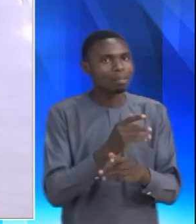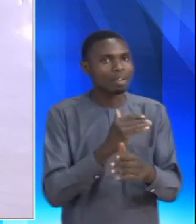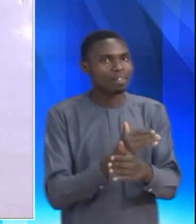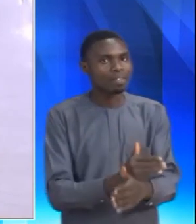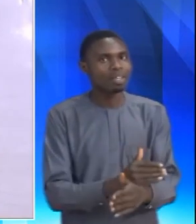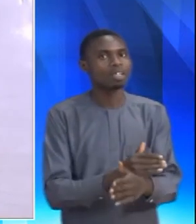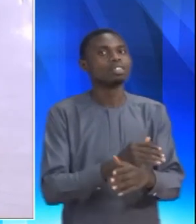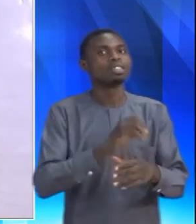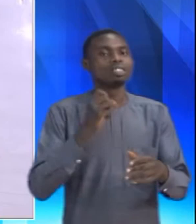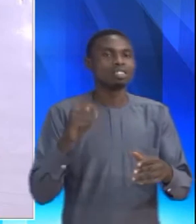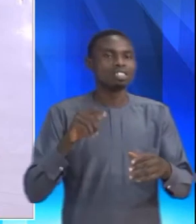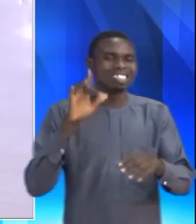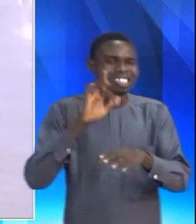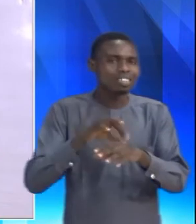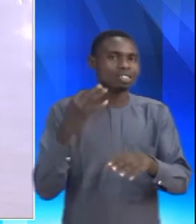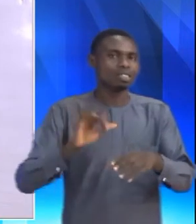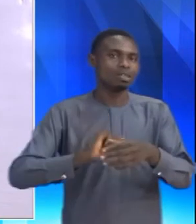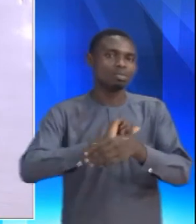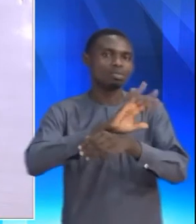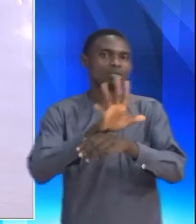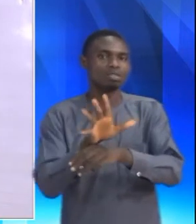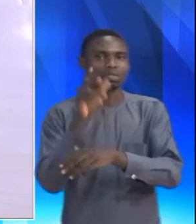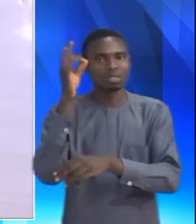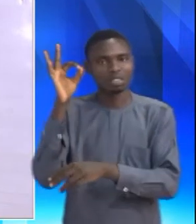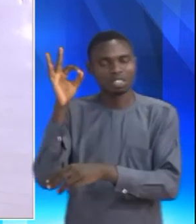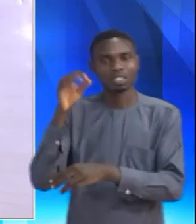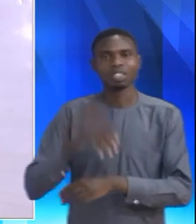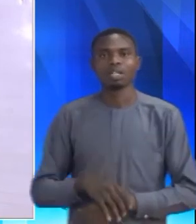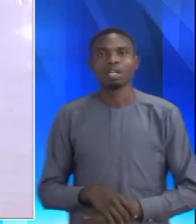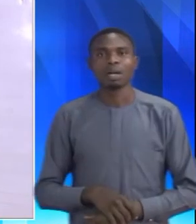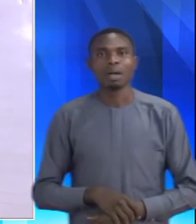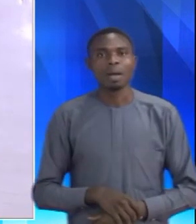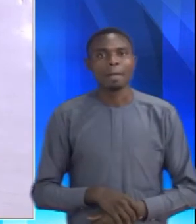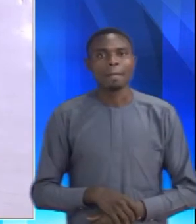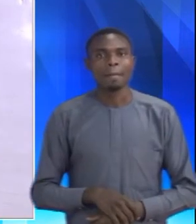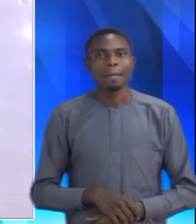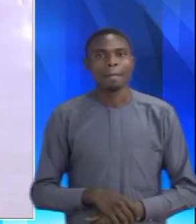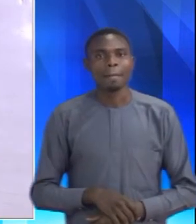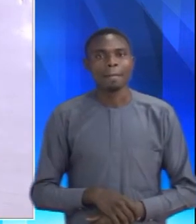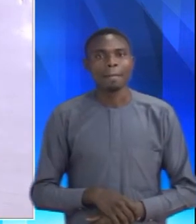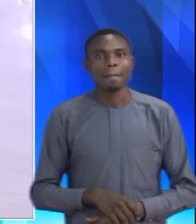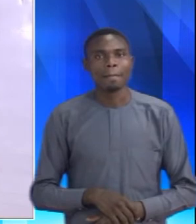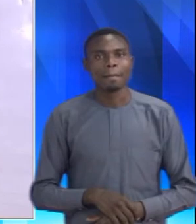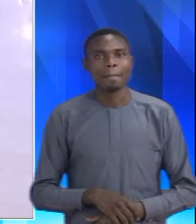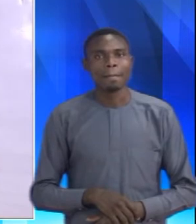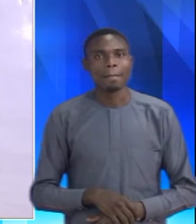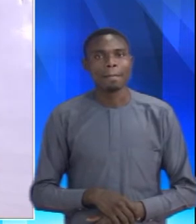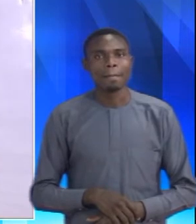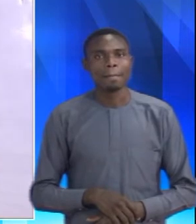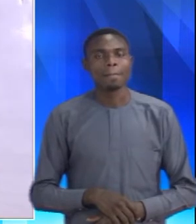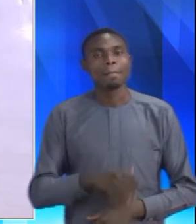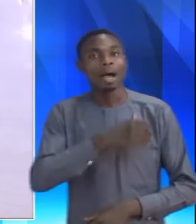COVID-19. Not only that alone, but to prove to the outsider that Kebbi State educational system is